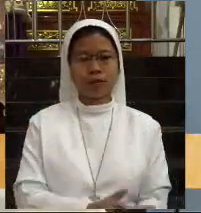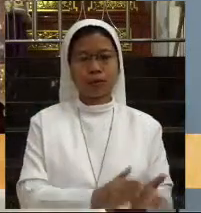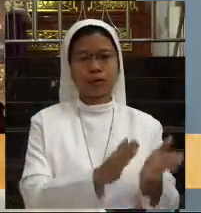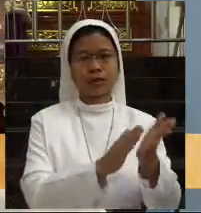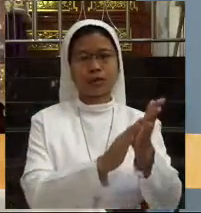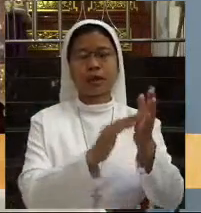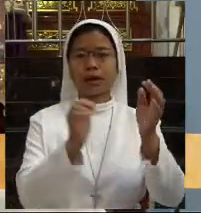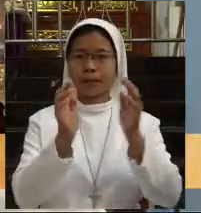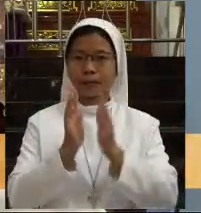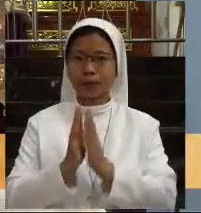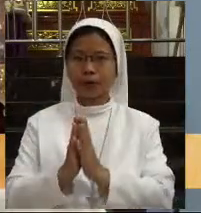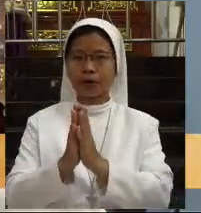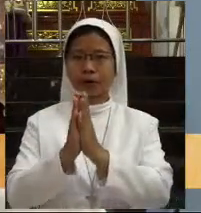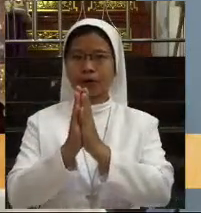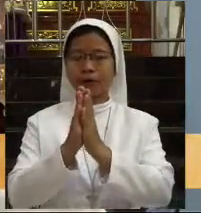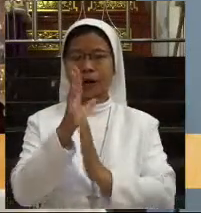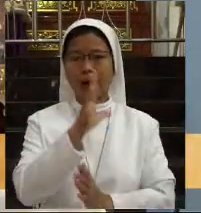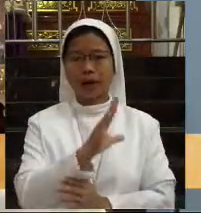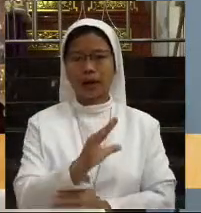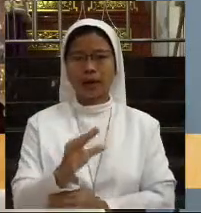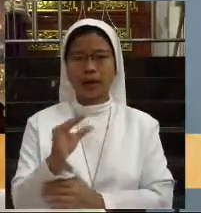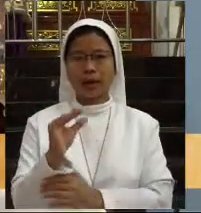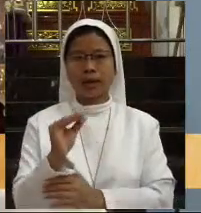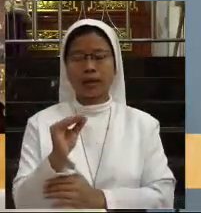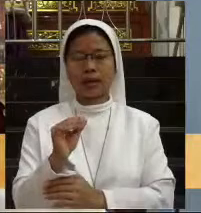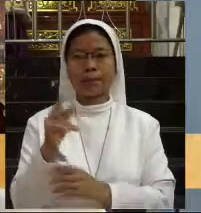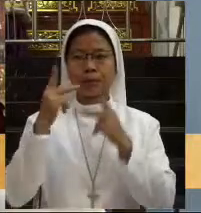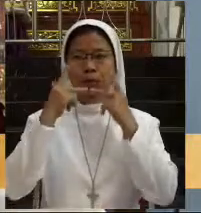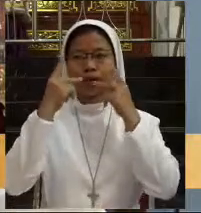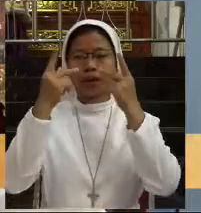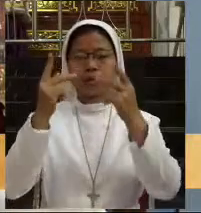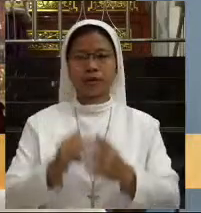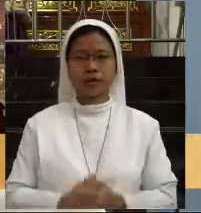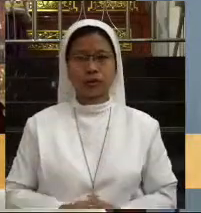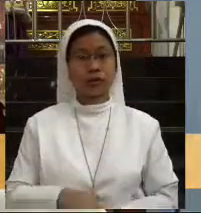of prayer, and of proclamation.